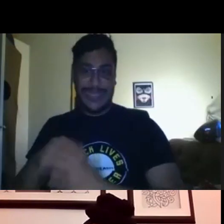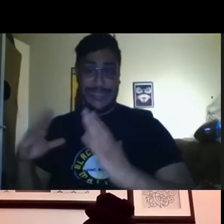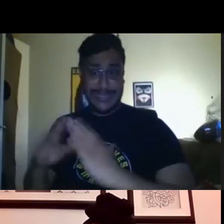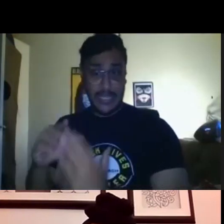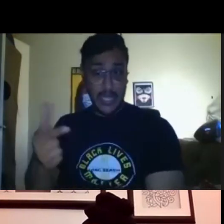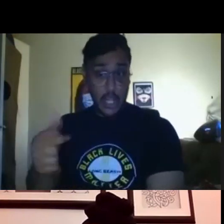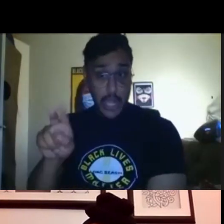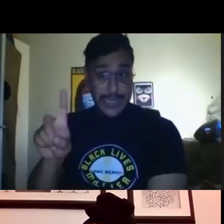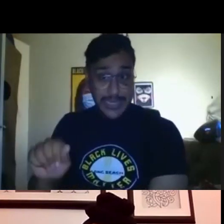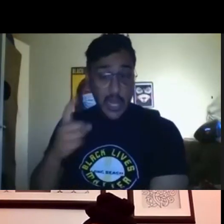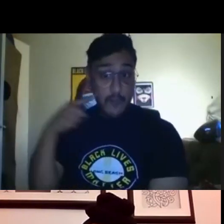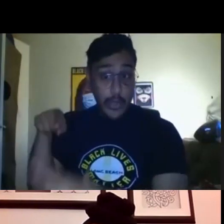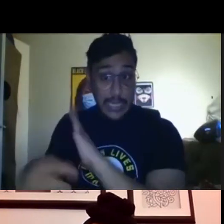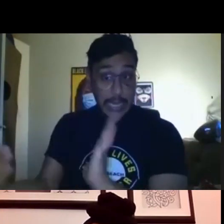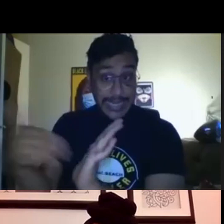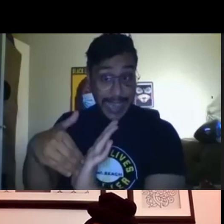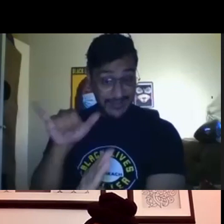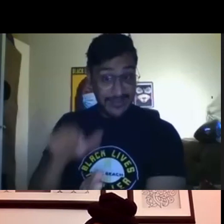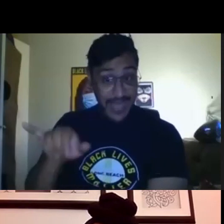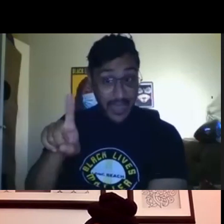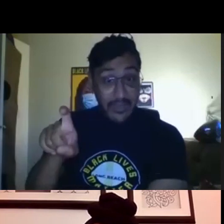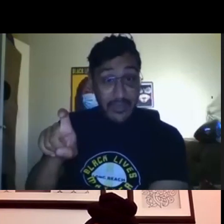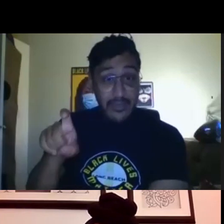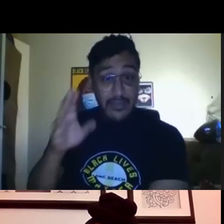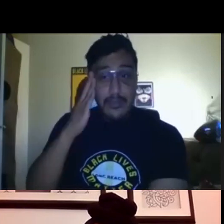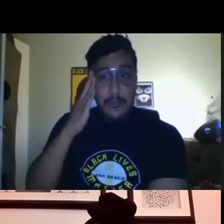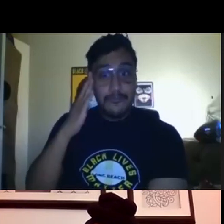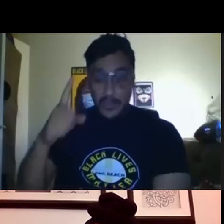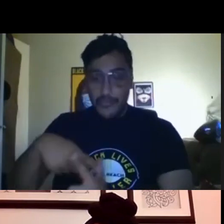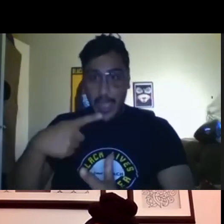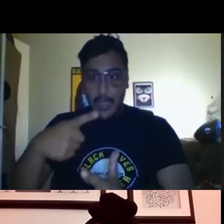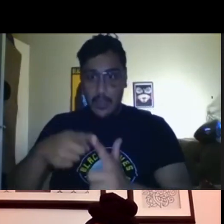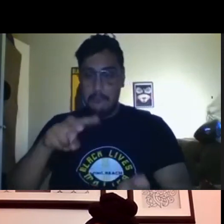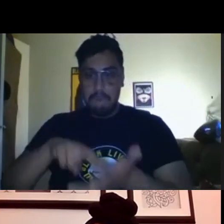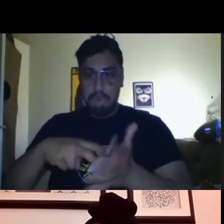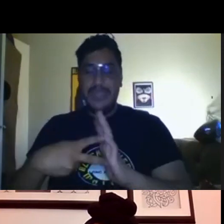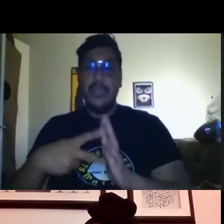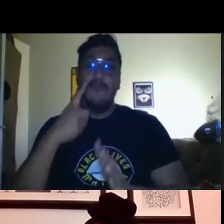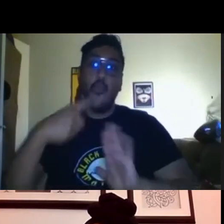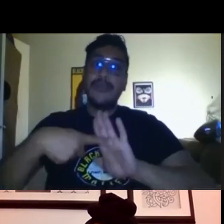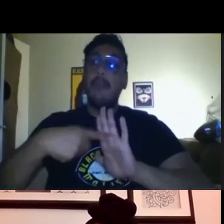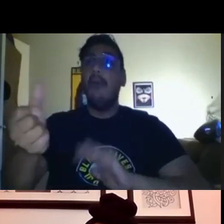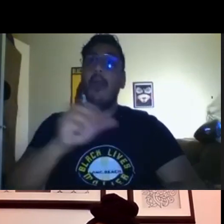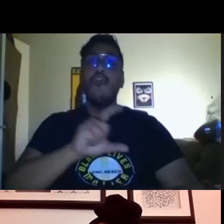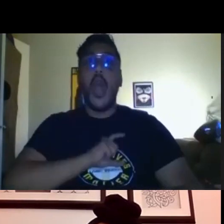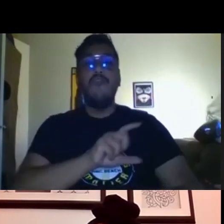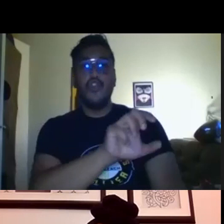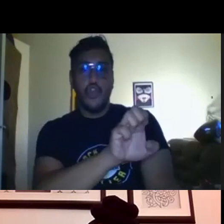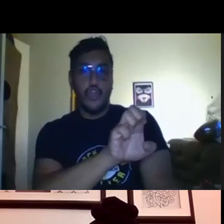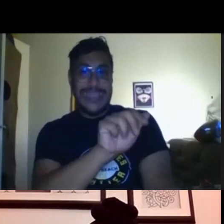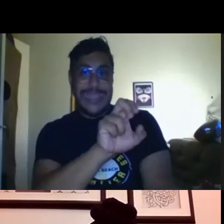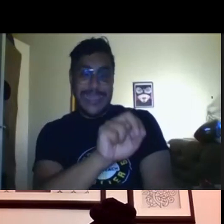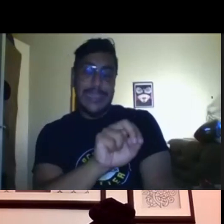kill again? Does this mean that there would have been a pause? I think about people like Eden Medina, who killed